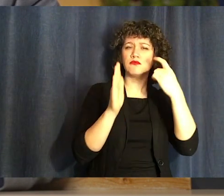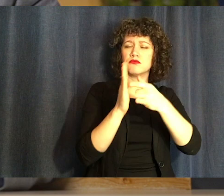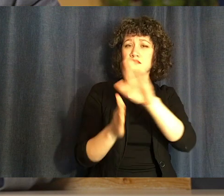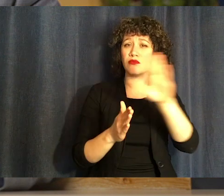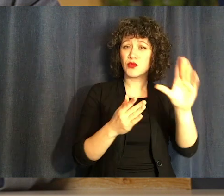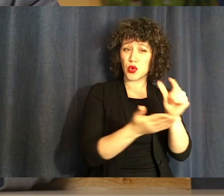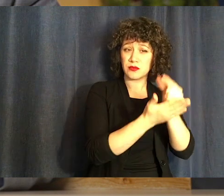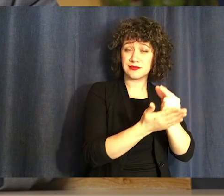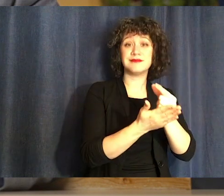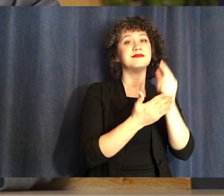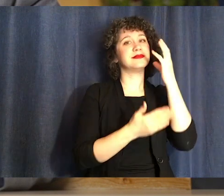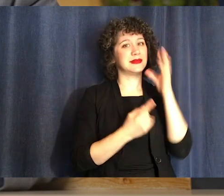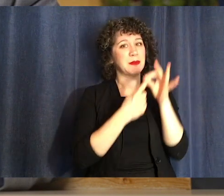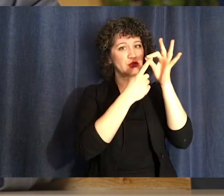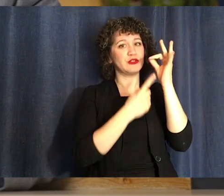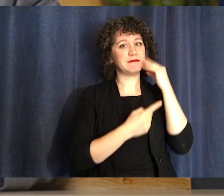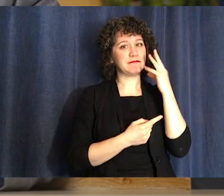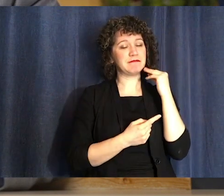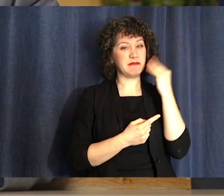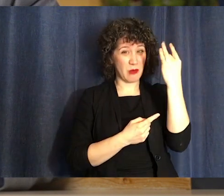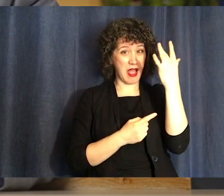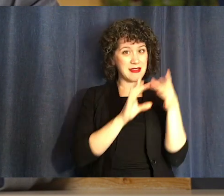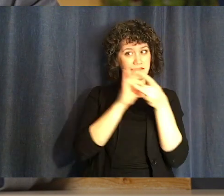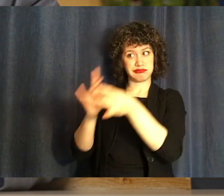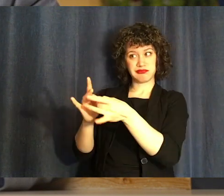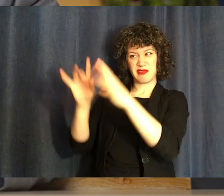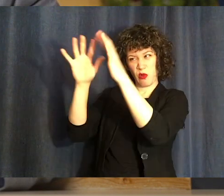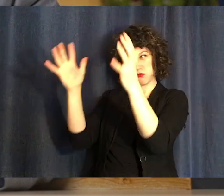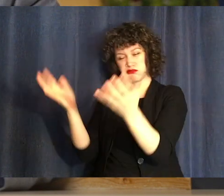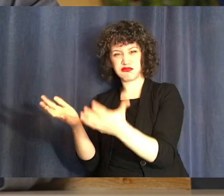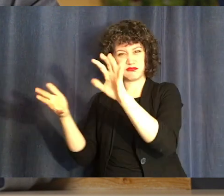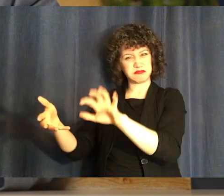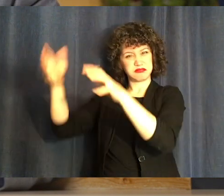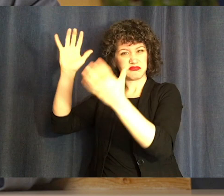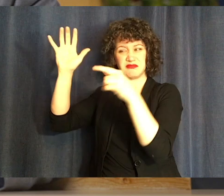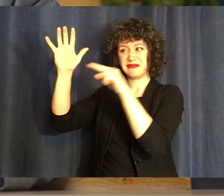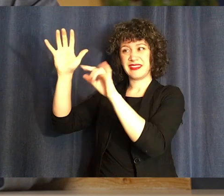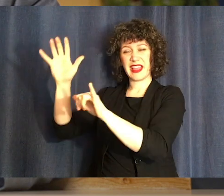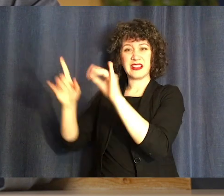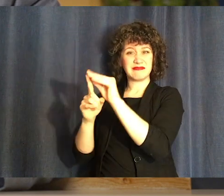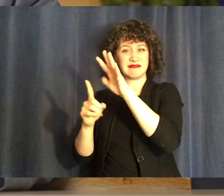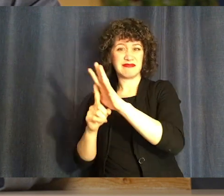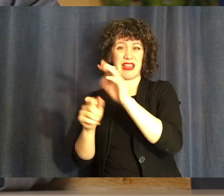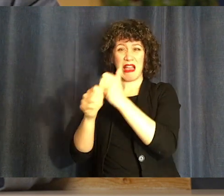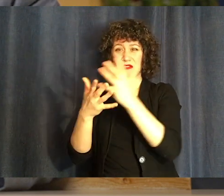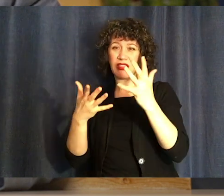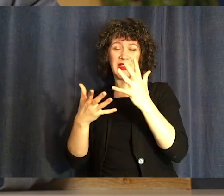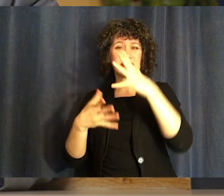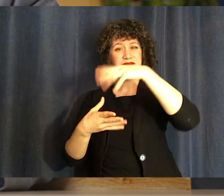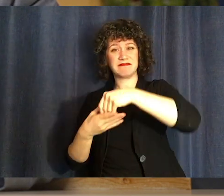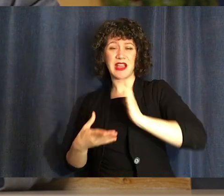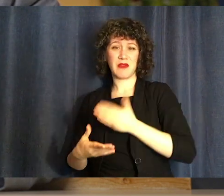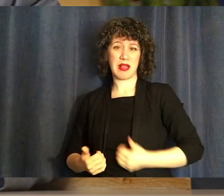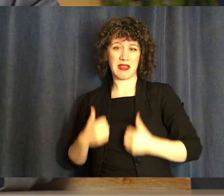special. Yours is wrapped up in a global crisis that has impacted almost every facet of our daily lives. Though crises are